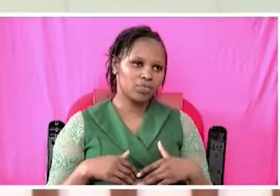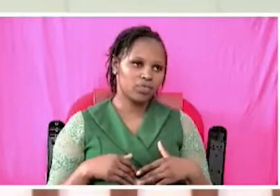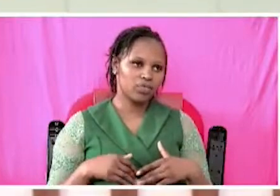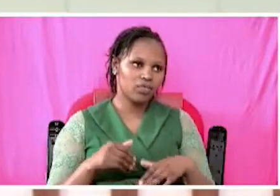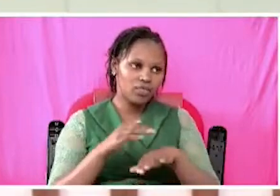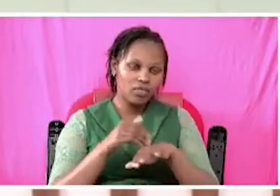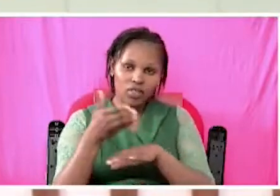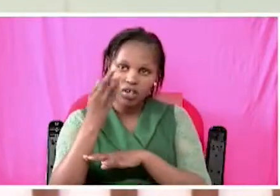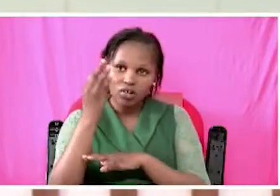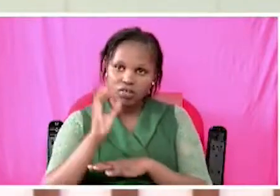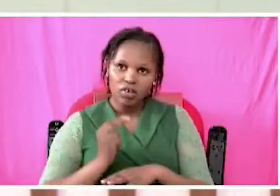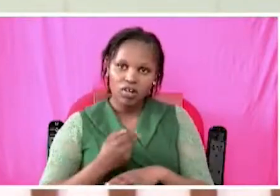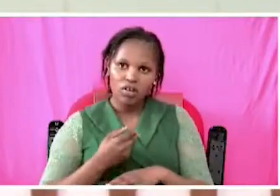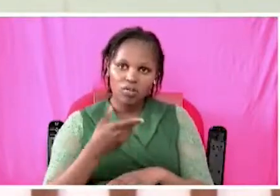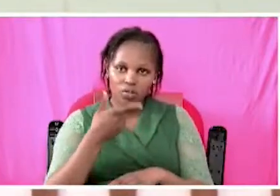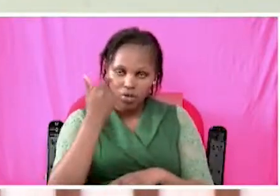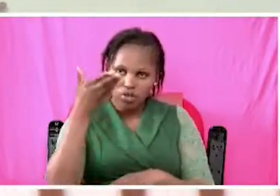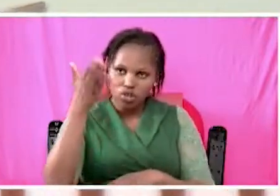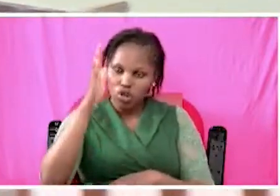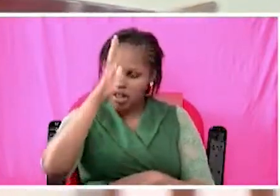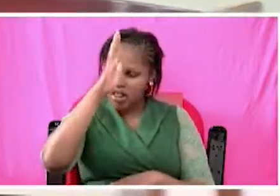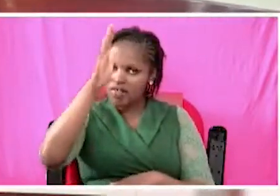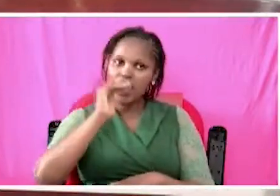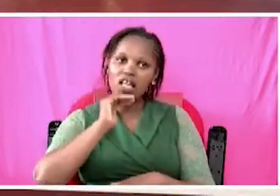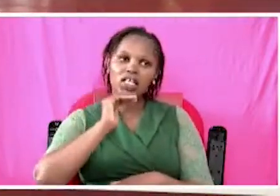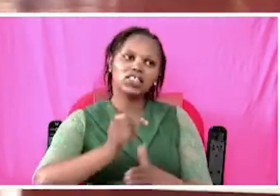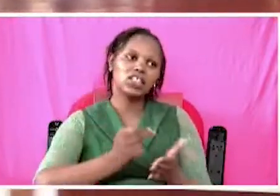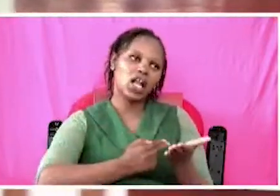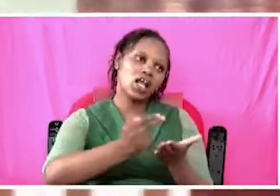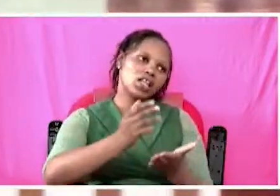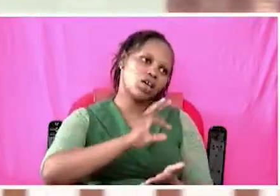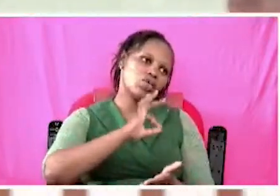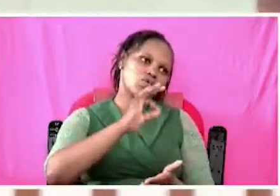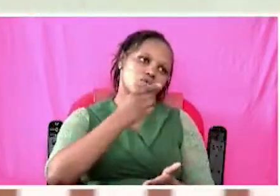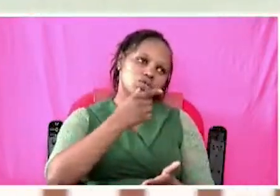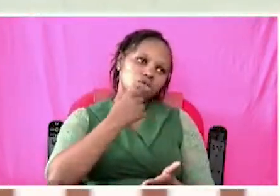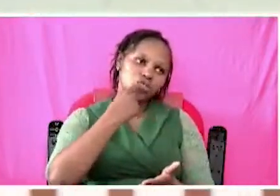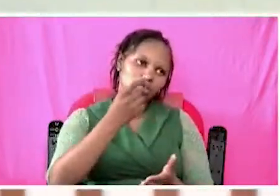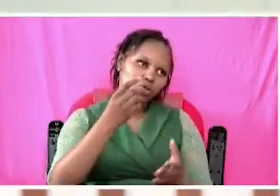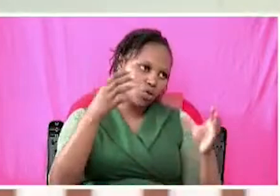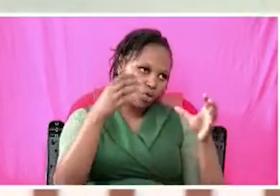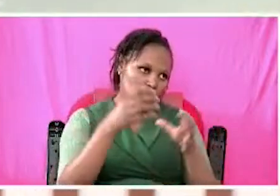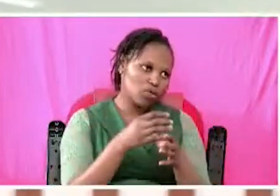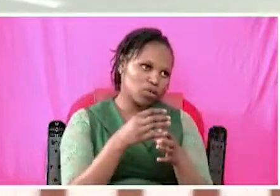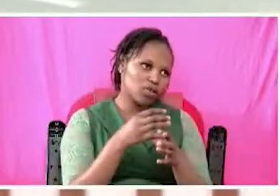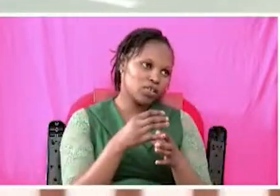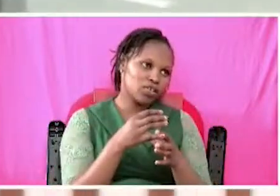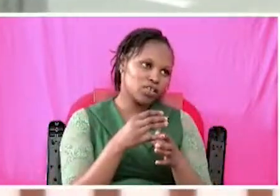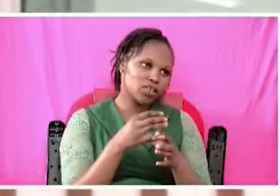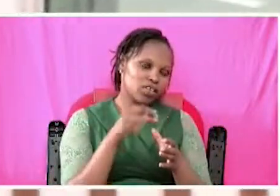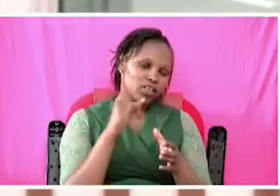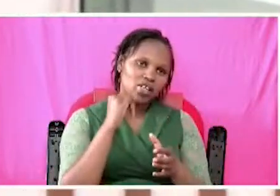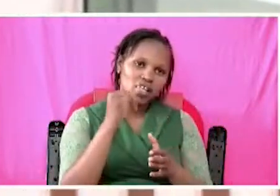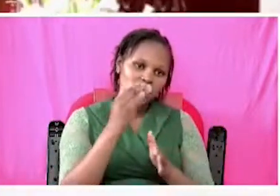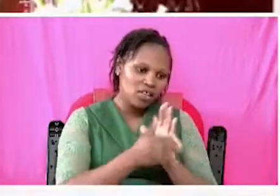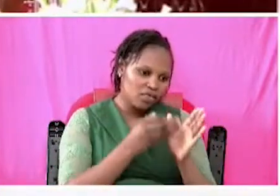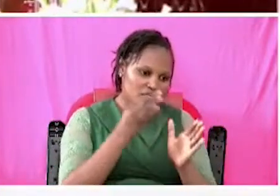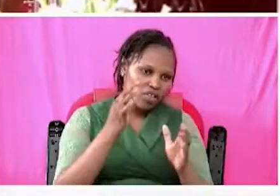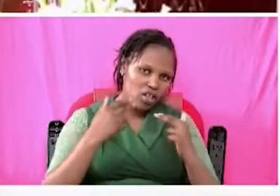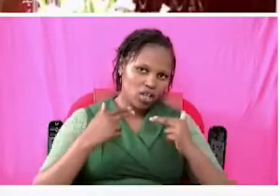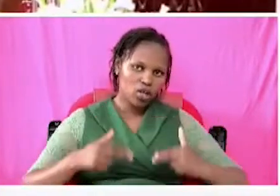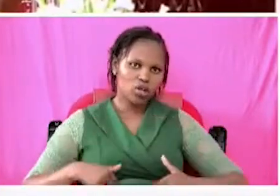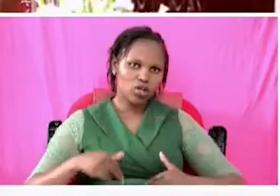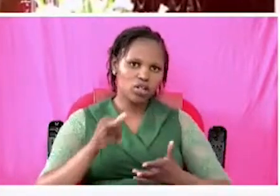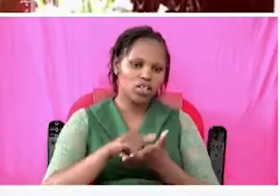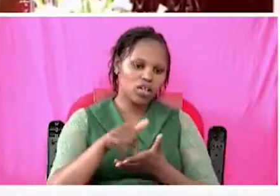is triune, is God the Father, Son, and Holy Spirit. So it's community. His plan for the human race is that we live